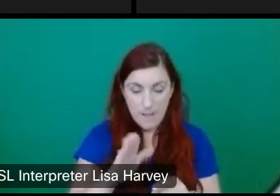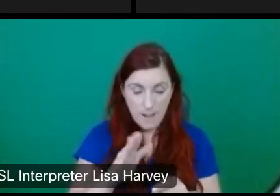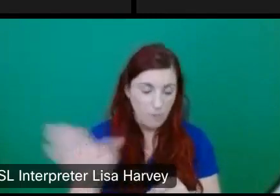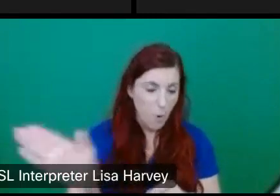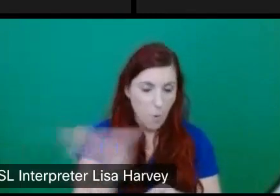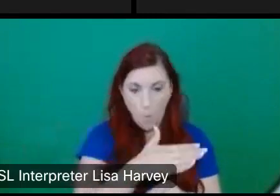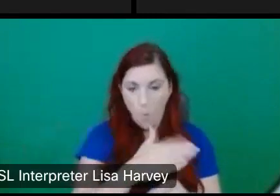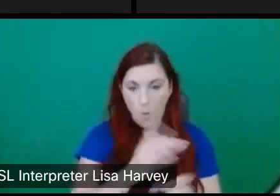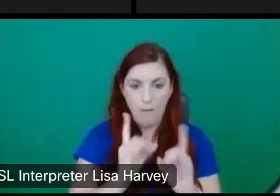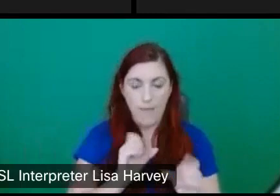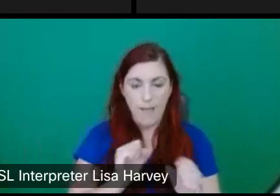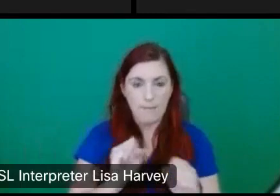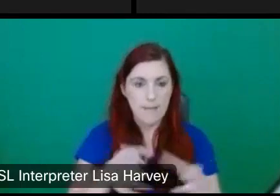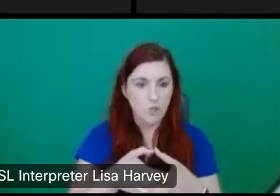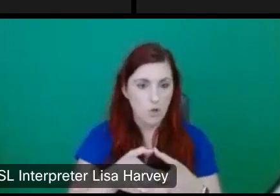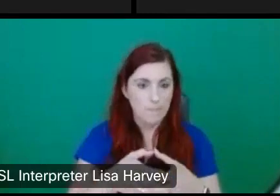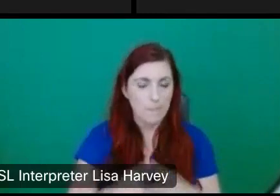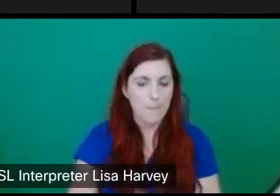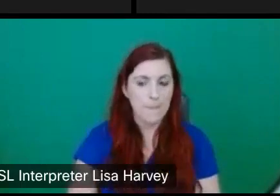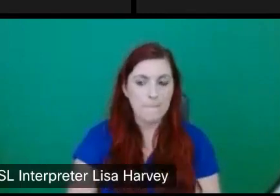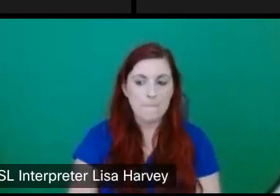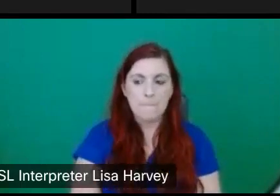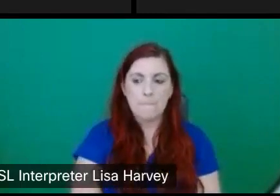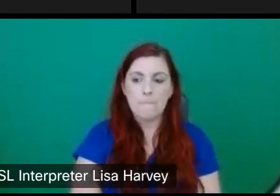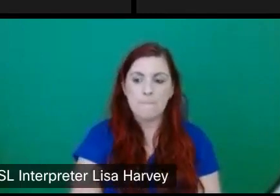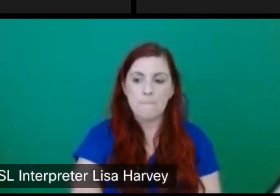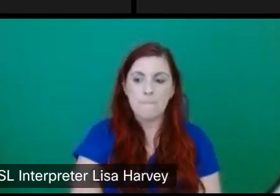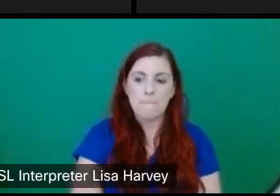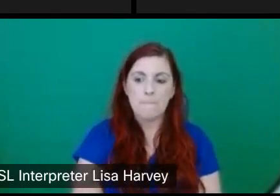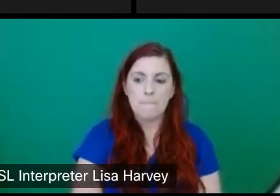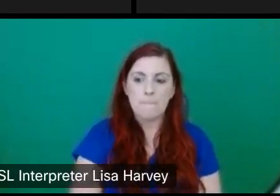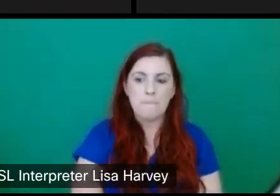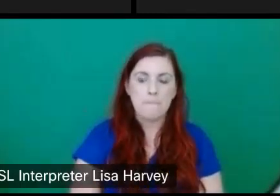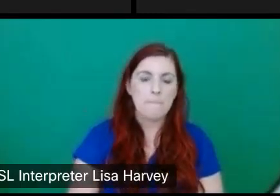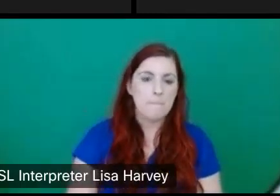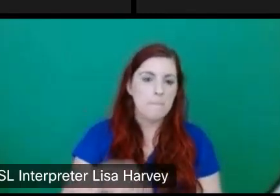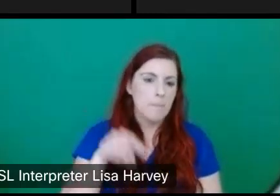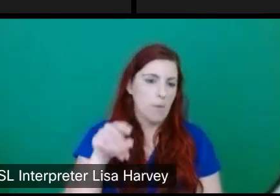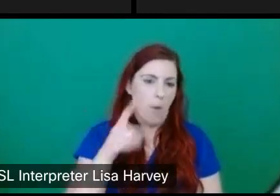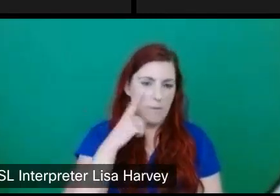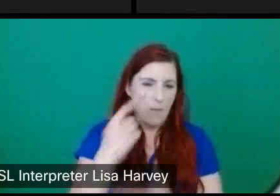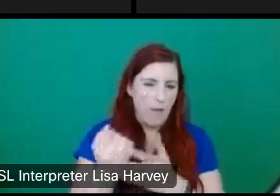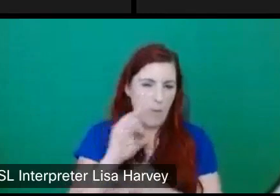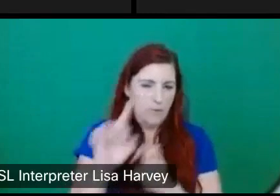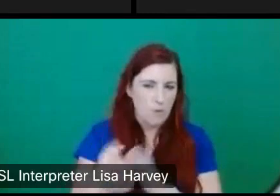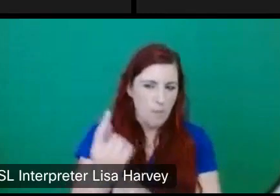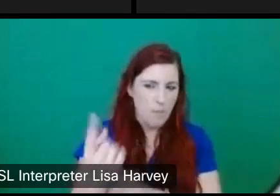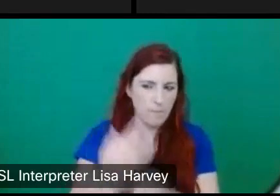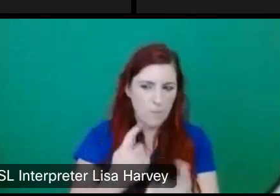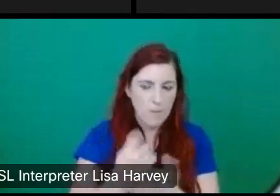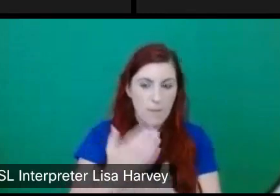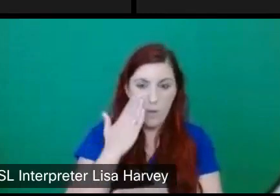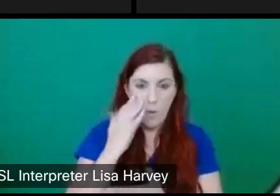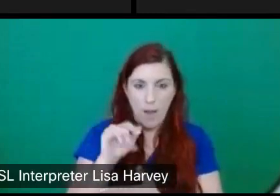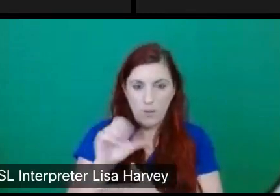the entirety of the health and social care sector. So I saw that one come up a couple of times, but Angela, I know you've probably been